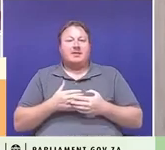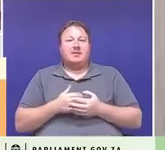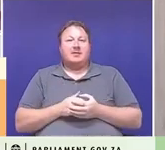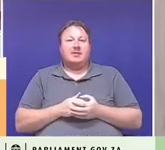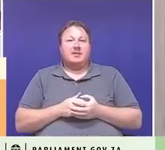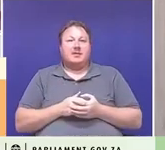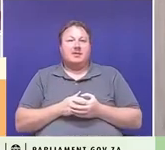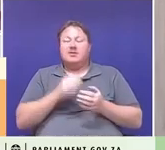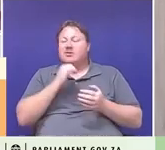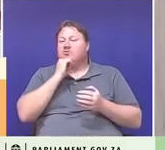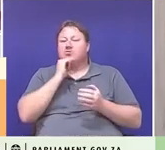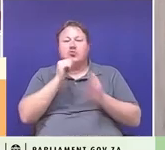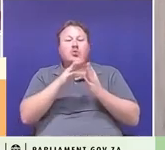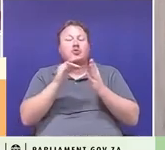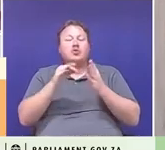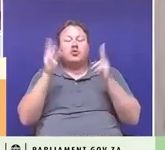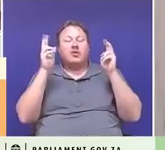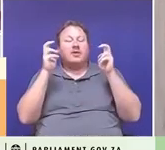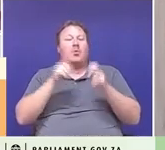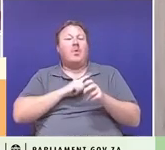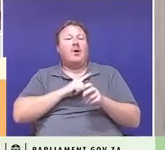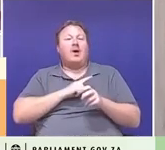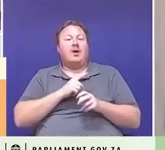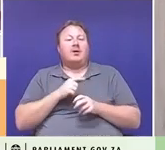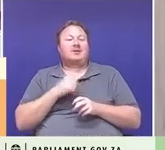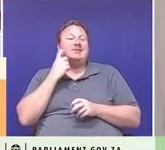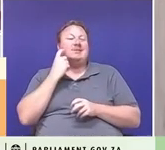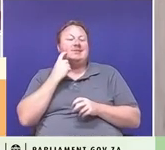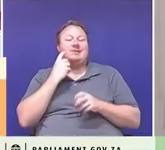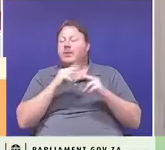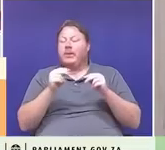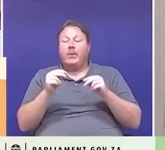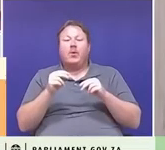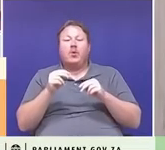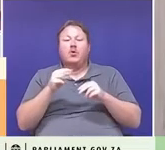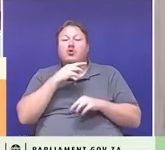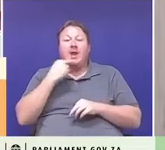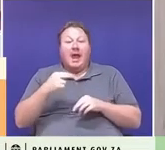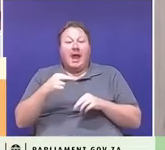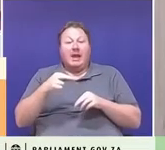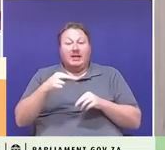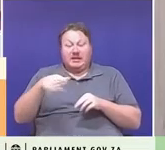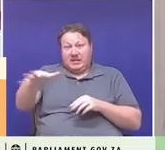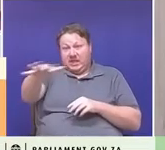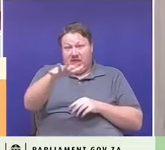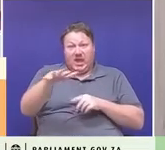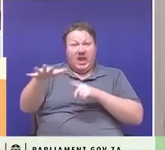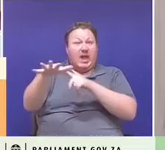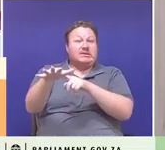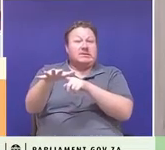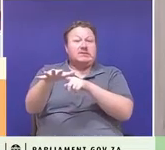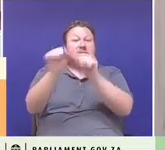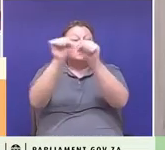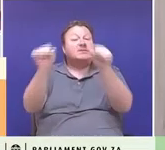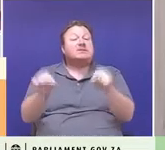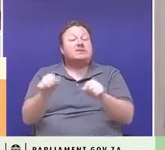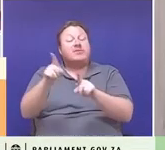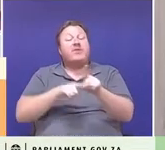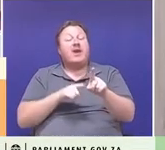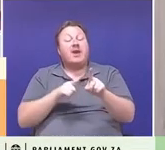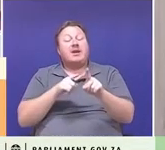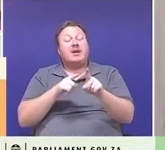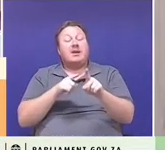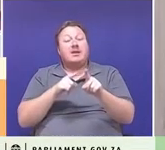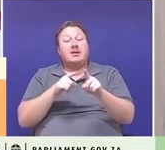convenience. It was chosen because the reality on the ground demanded that we address the systemic failures that